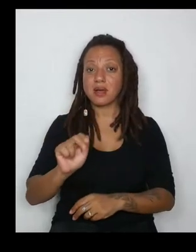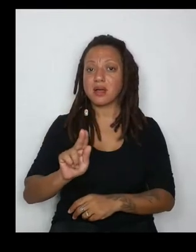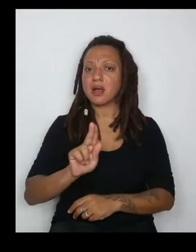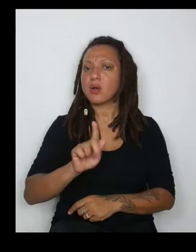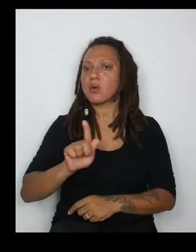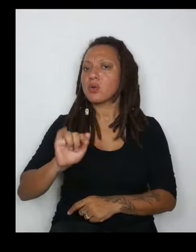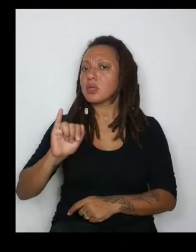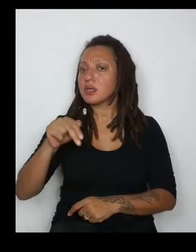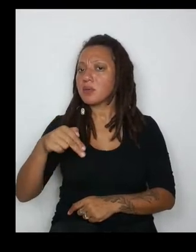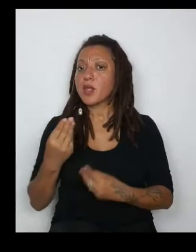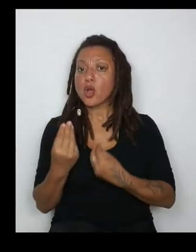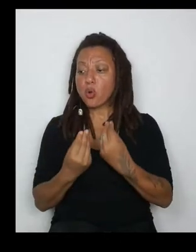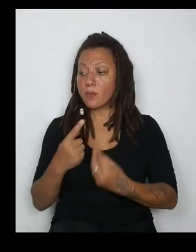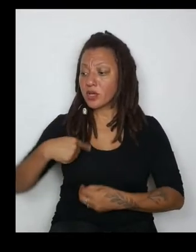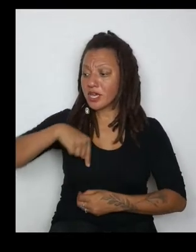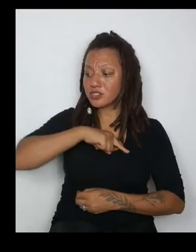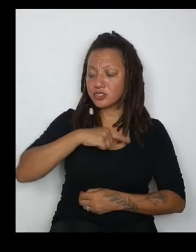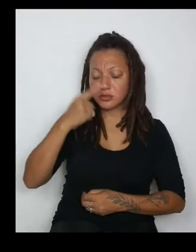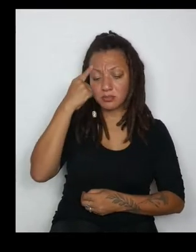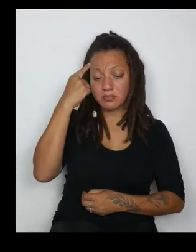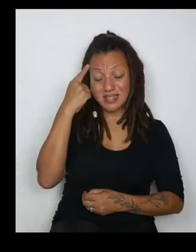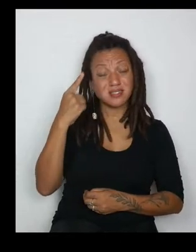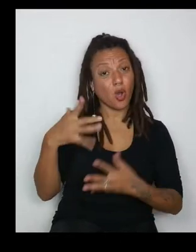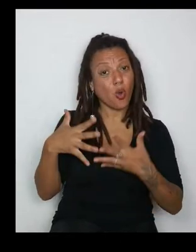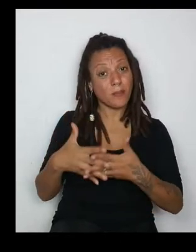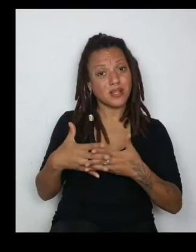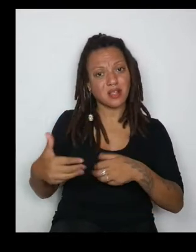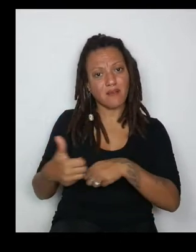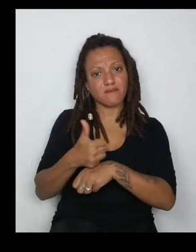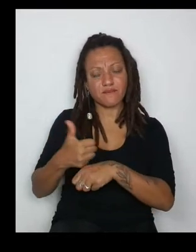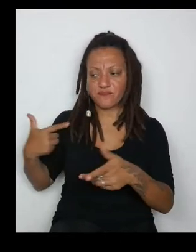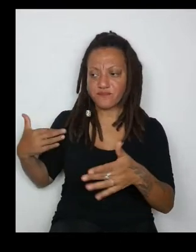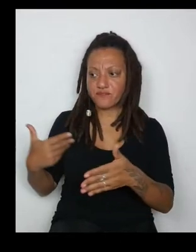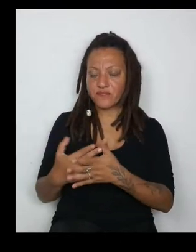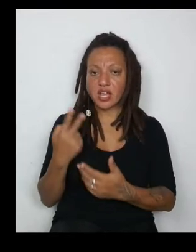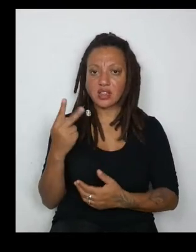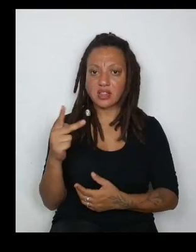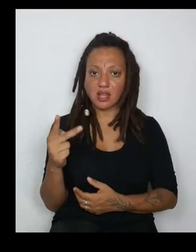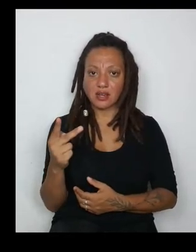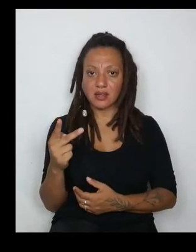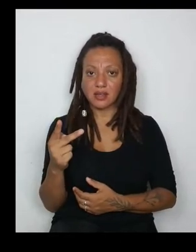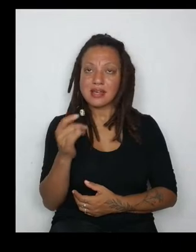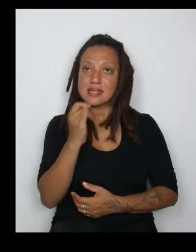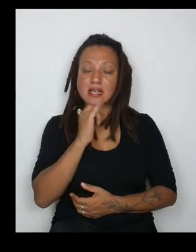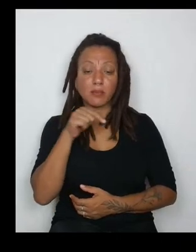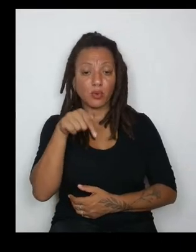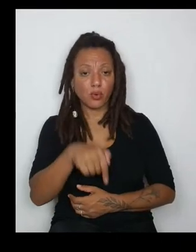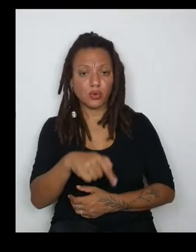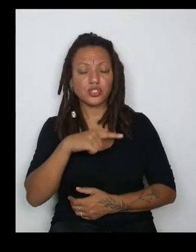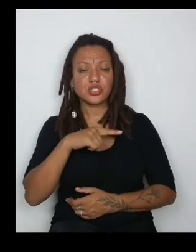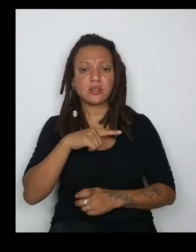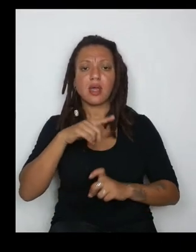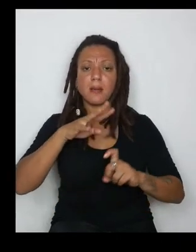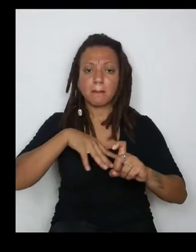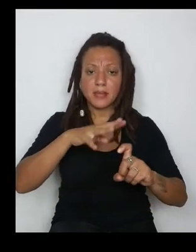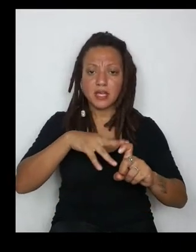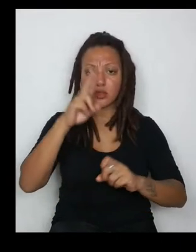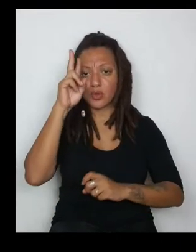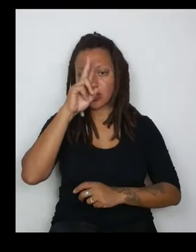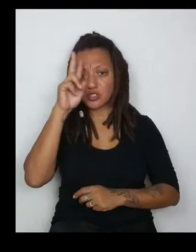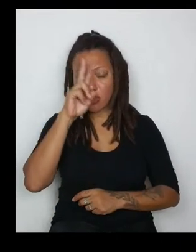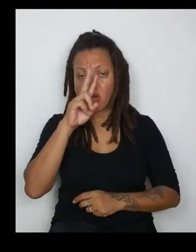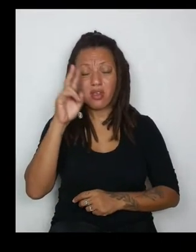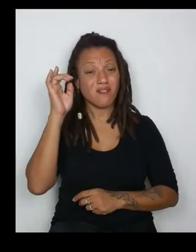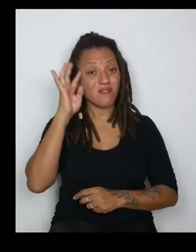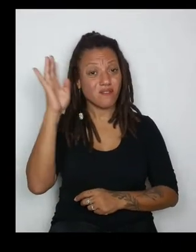relation to a whole number of myths and stories and fables and tales that that coalesce